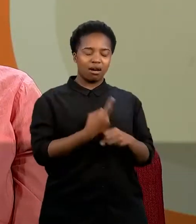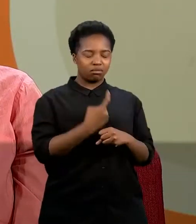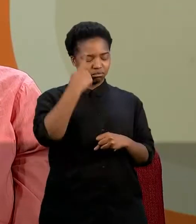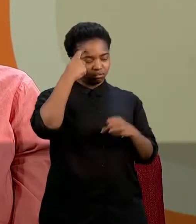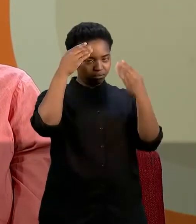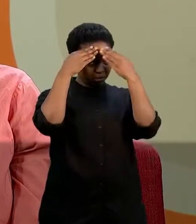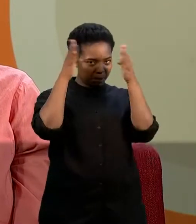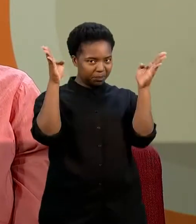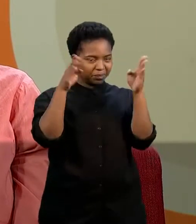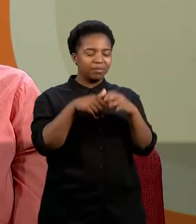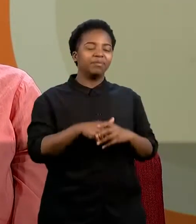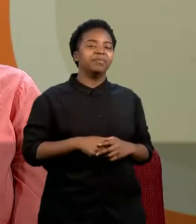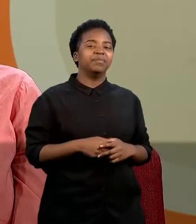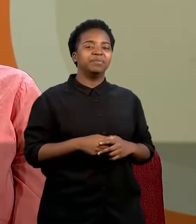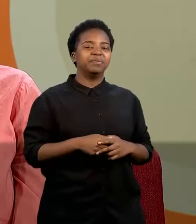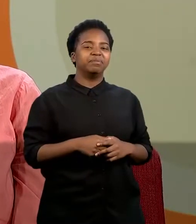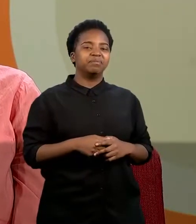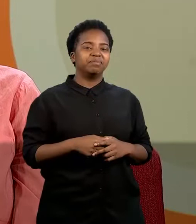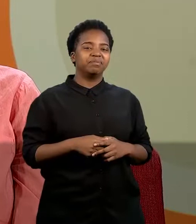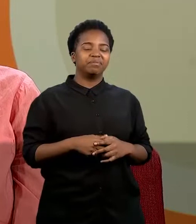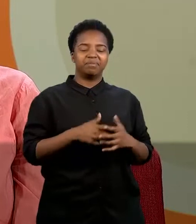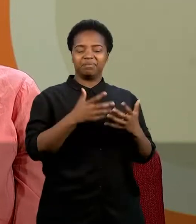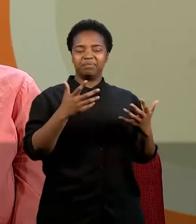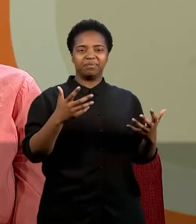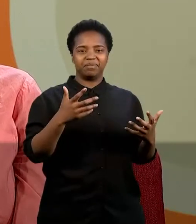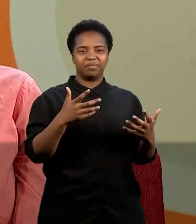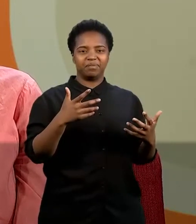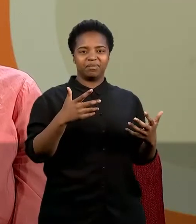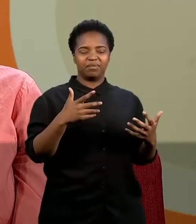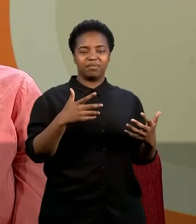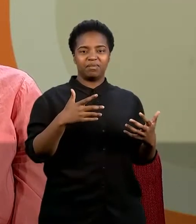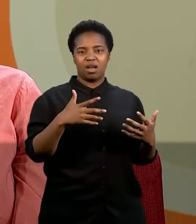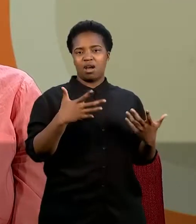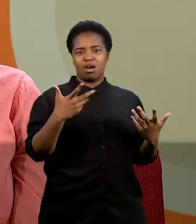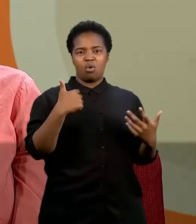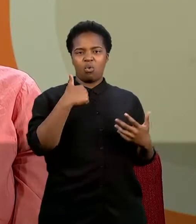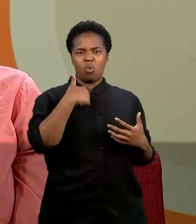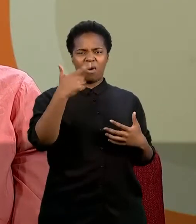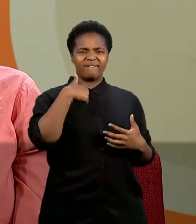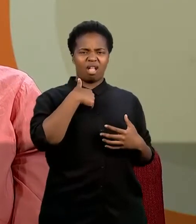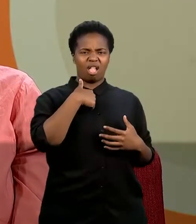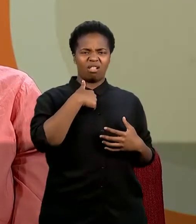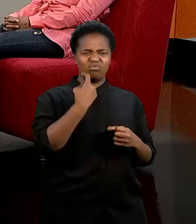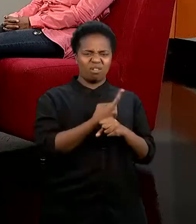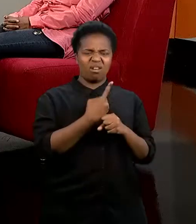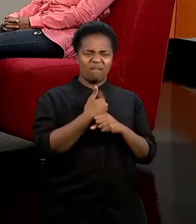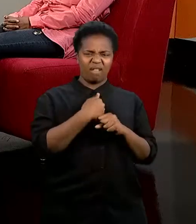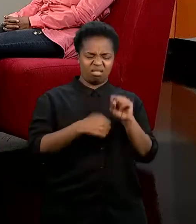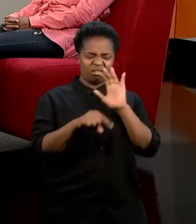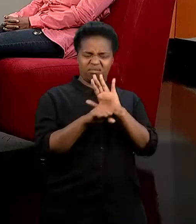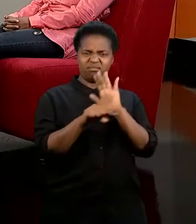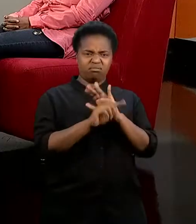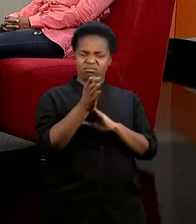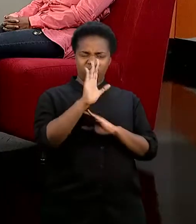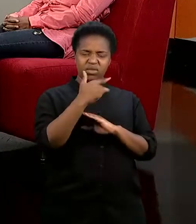and open-minded. And oh, she doesn't let anything pull her down or anything or